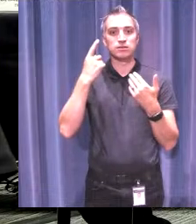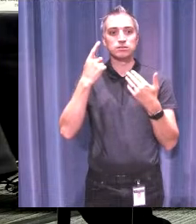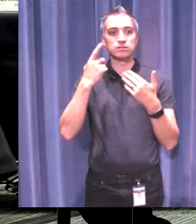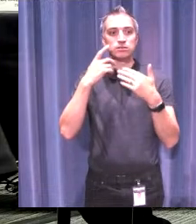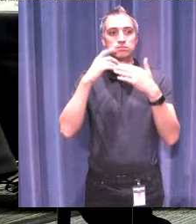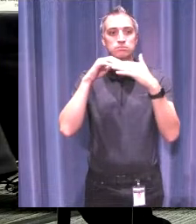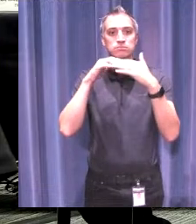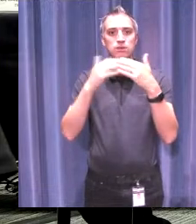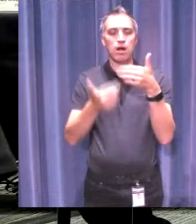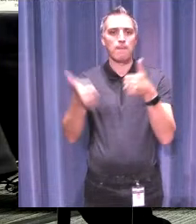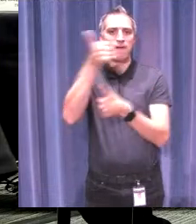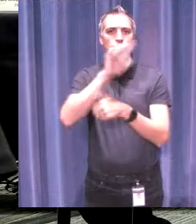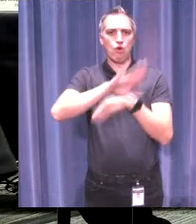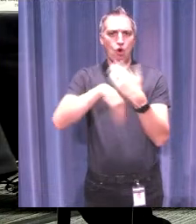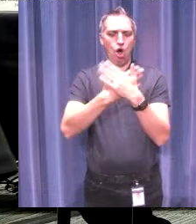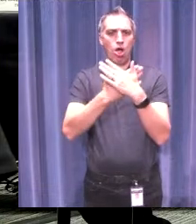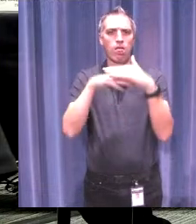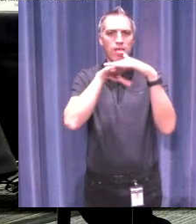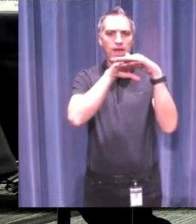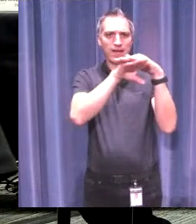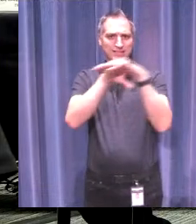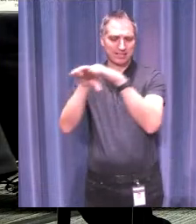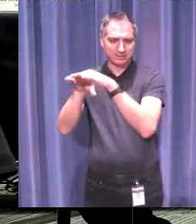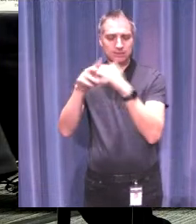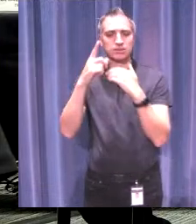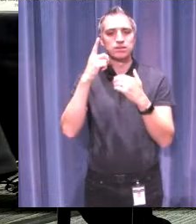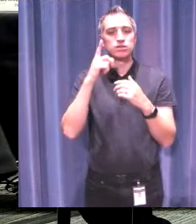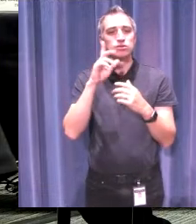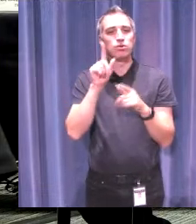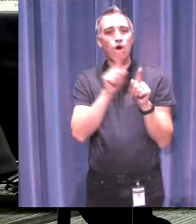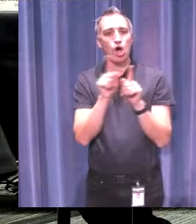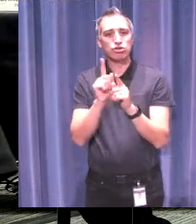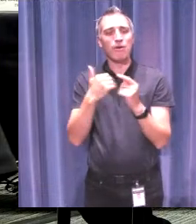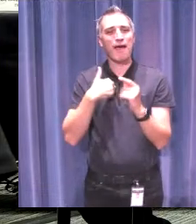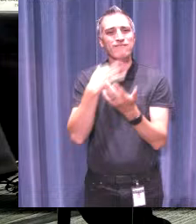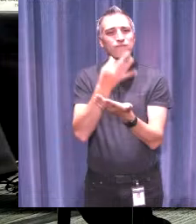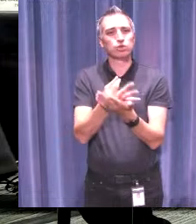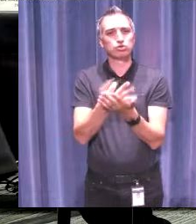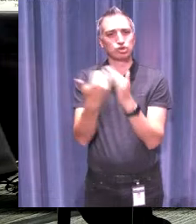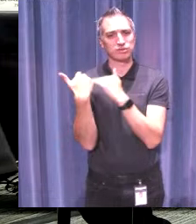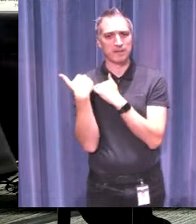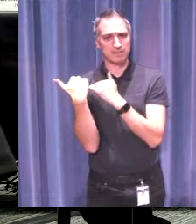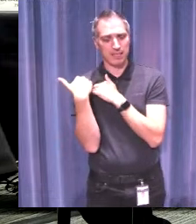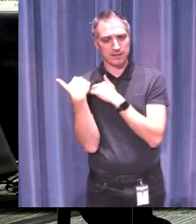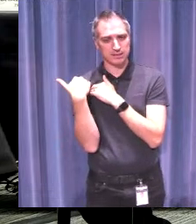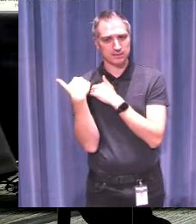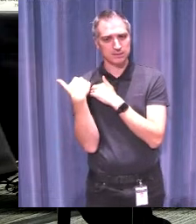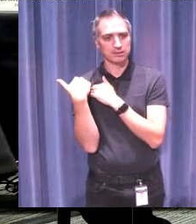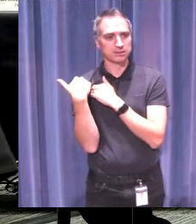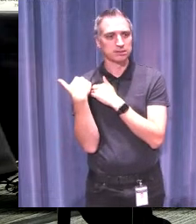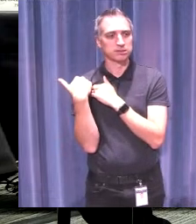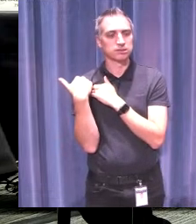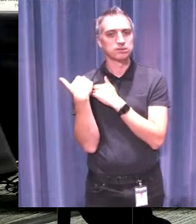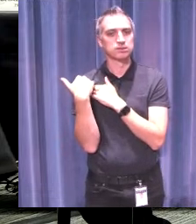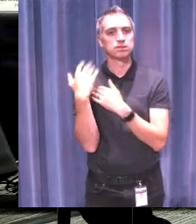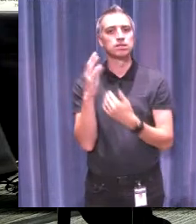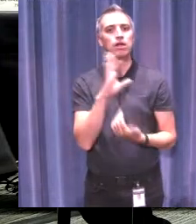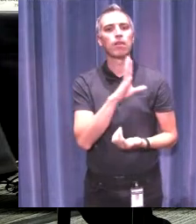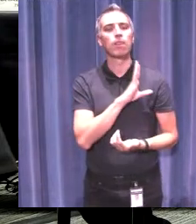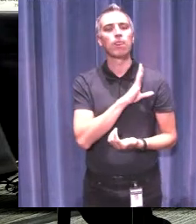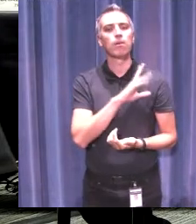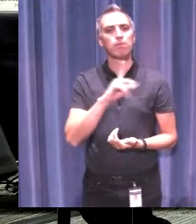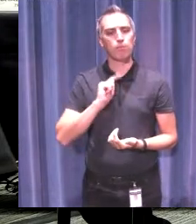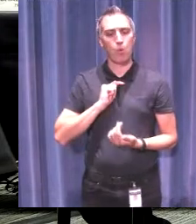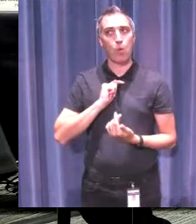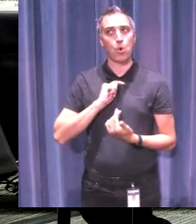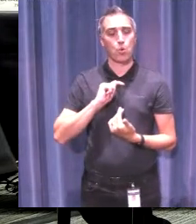has. The second thing is that inherent in that is fiduciary responsibility that the board is entrusted with,